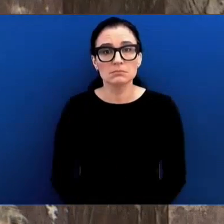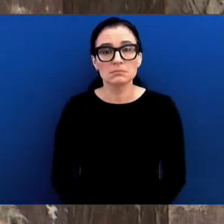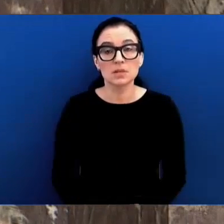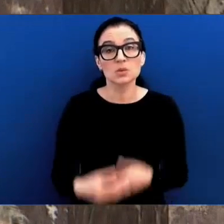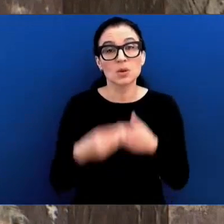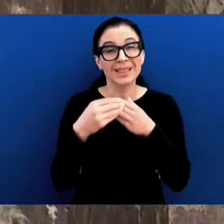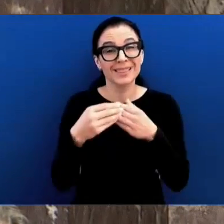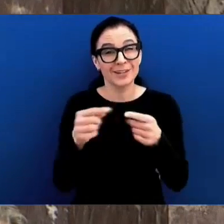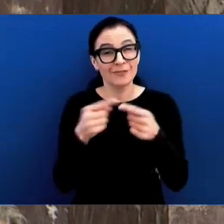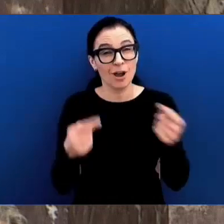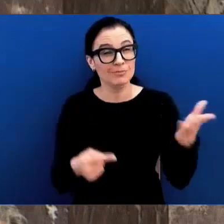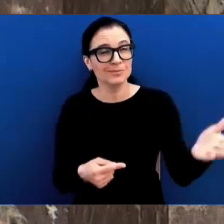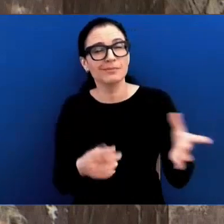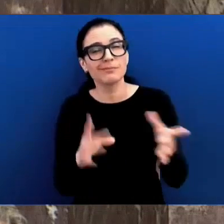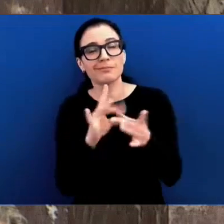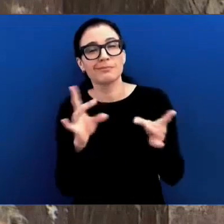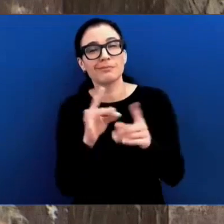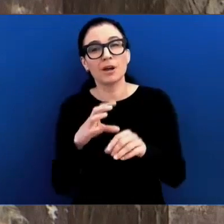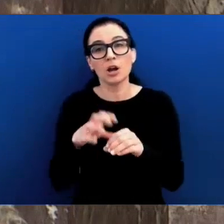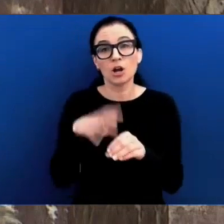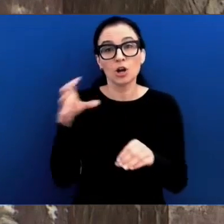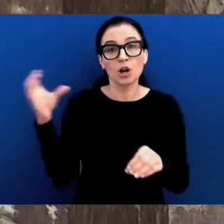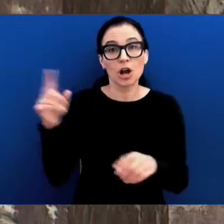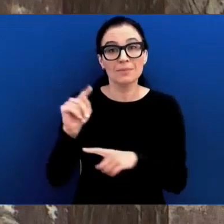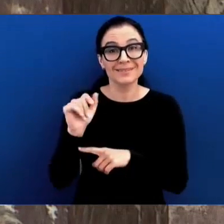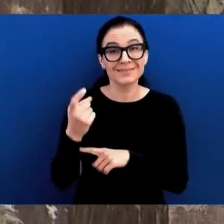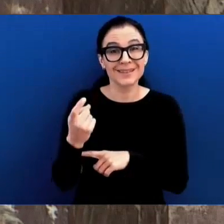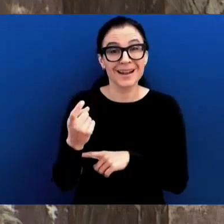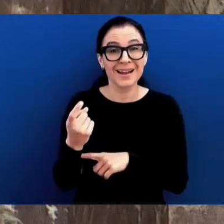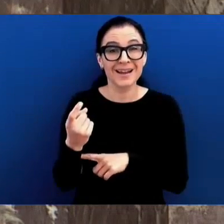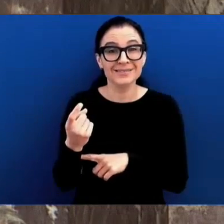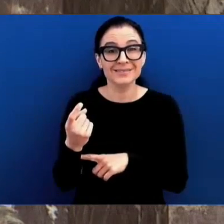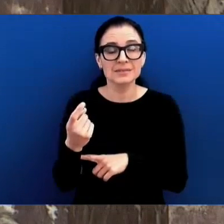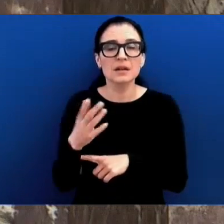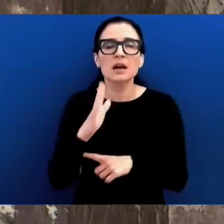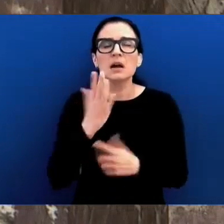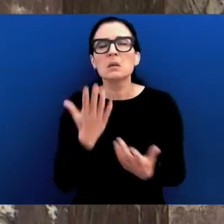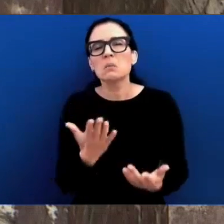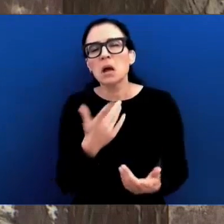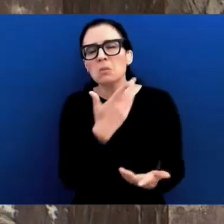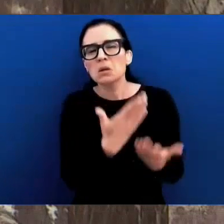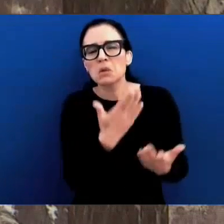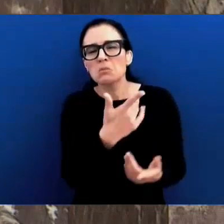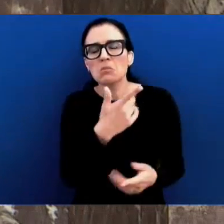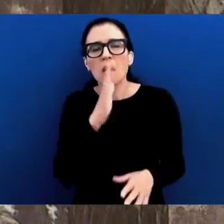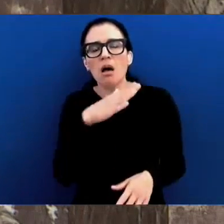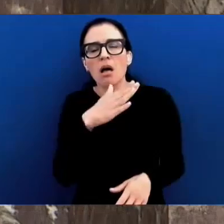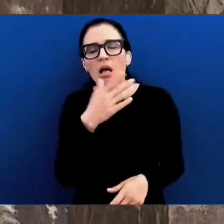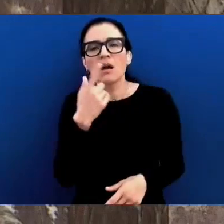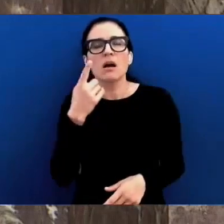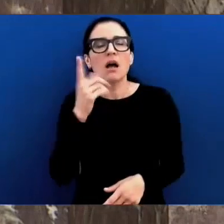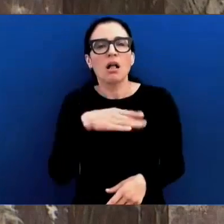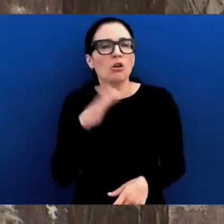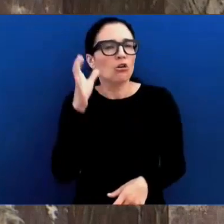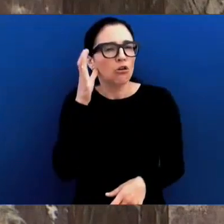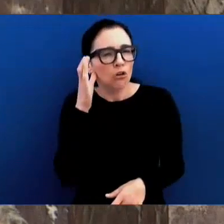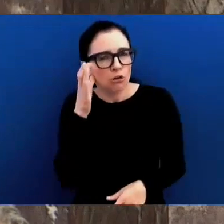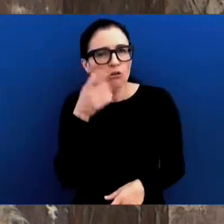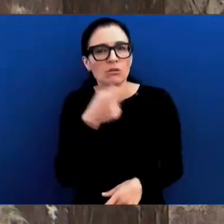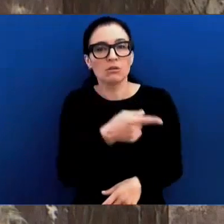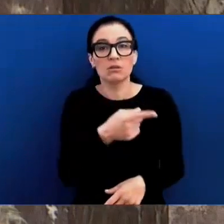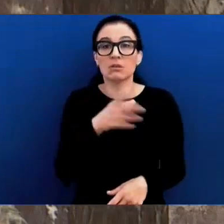Speaker. I appreciate they might not want to hear this, but they should hear this. Now, I think it's important to take a trip down memory lane